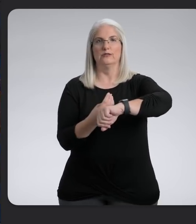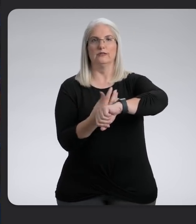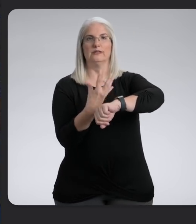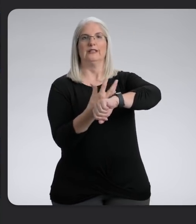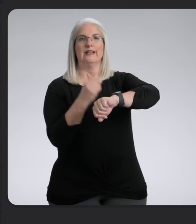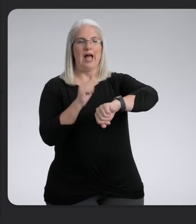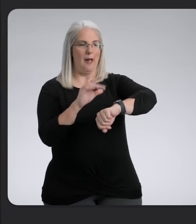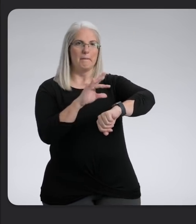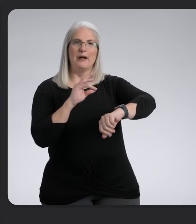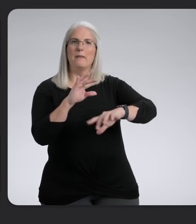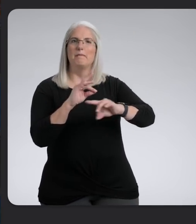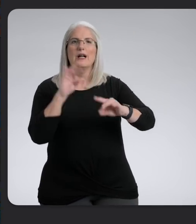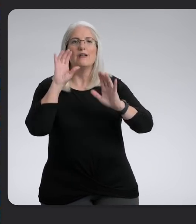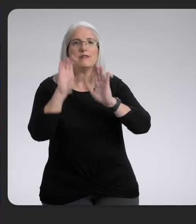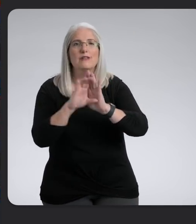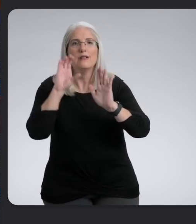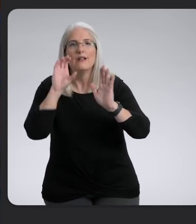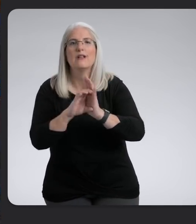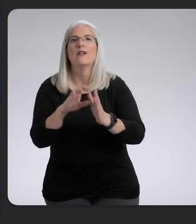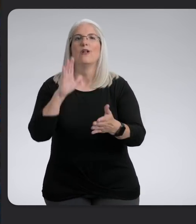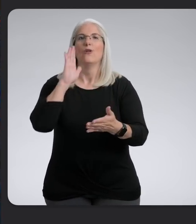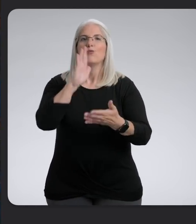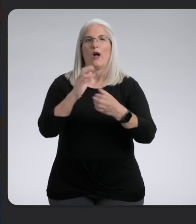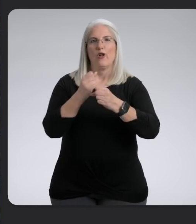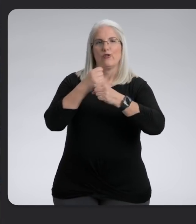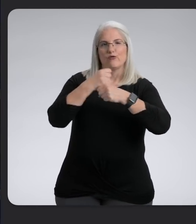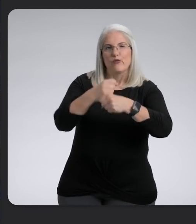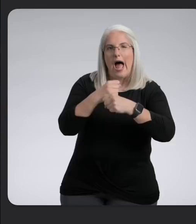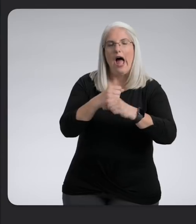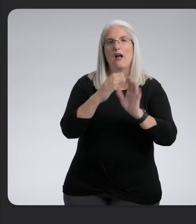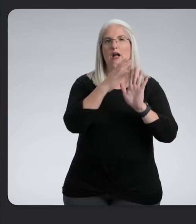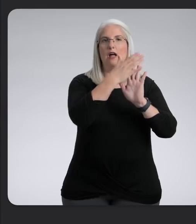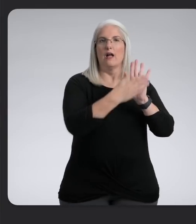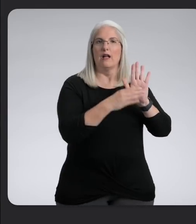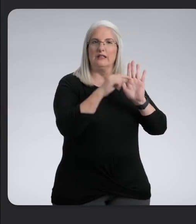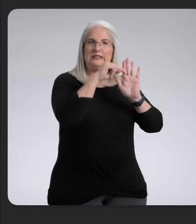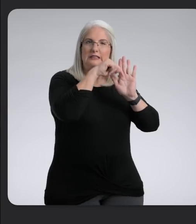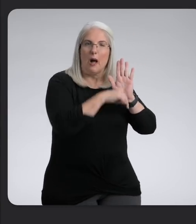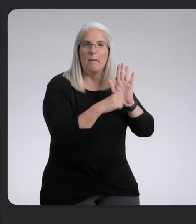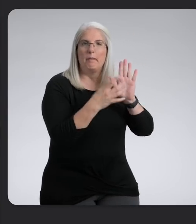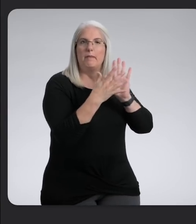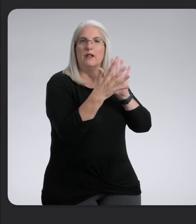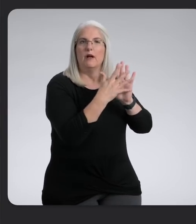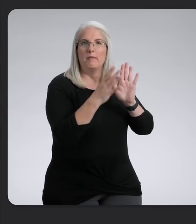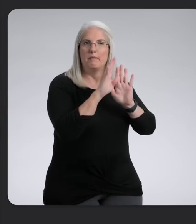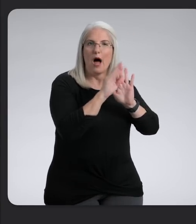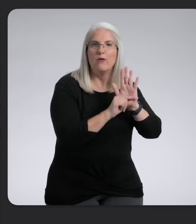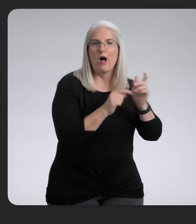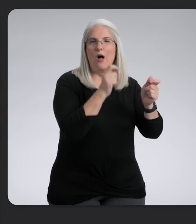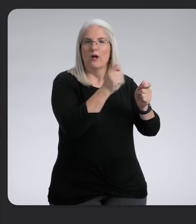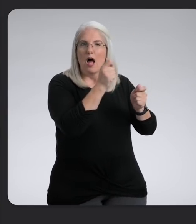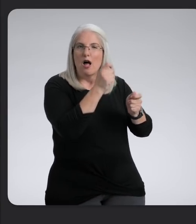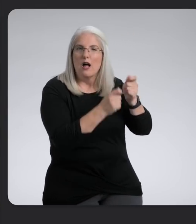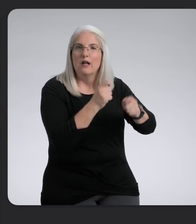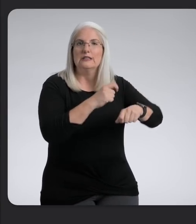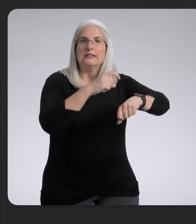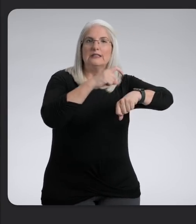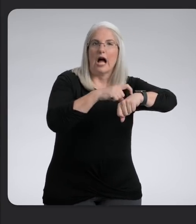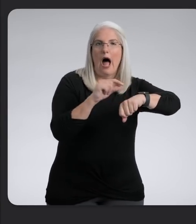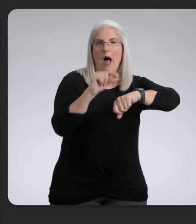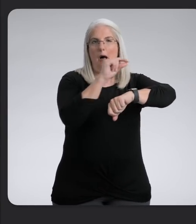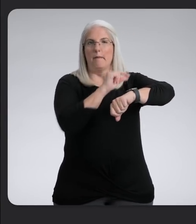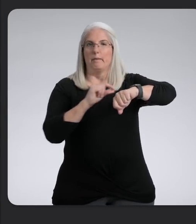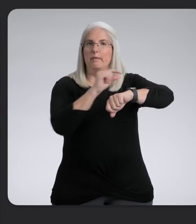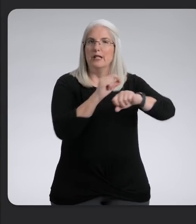create a multi-layered face with depth. And you can make this watch face your own by adjusting the photo's composition and time placement to really make the